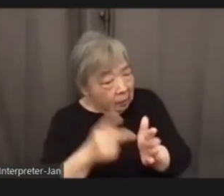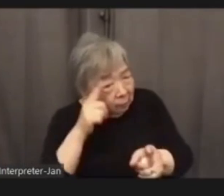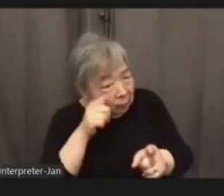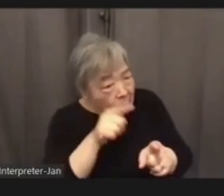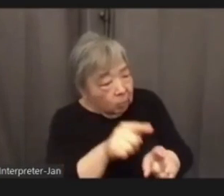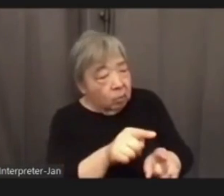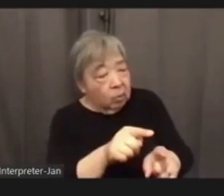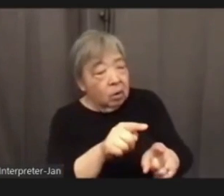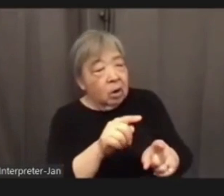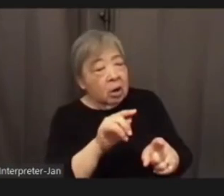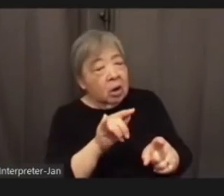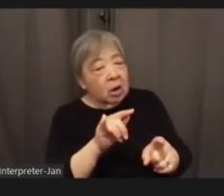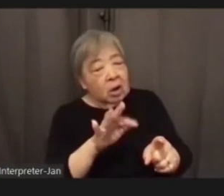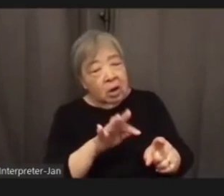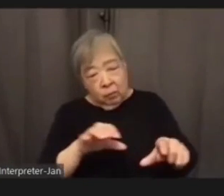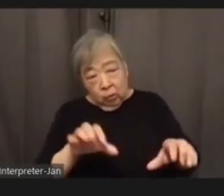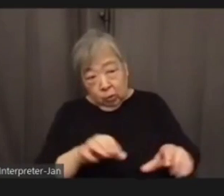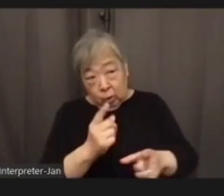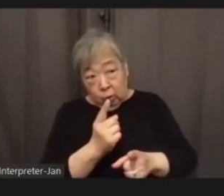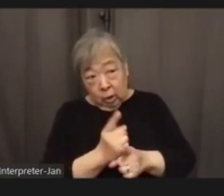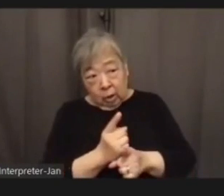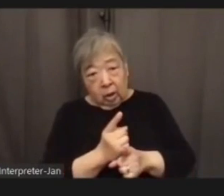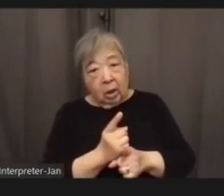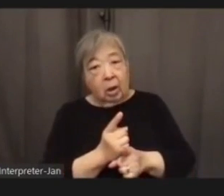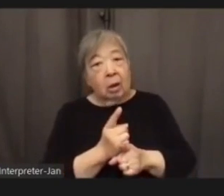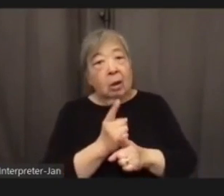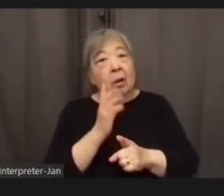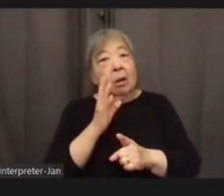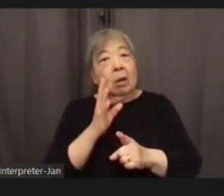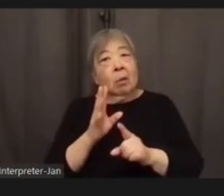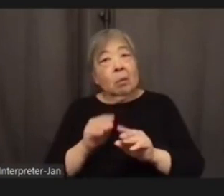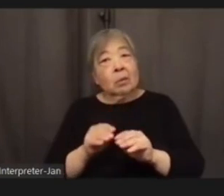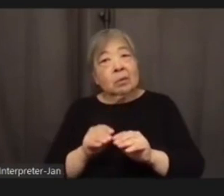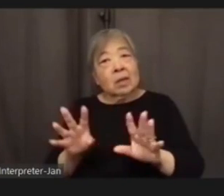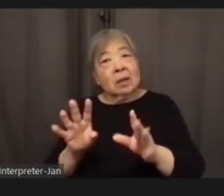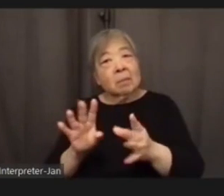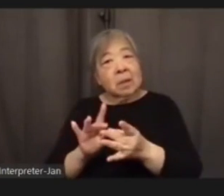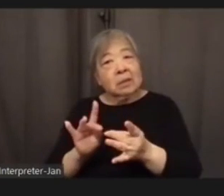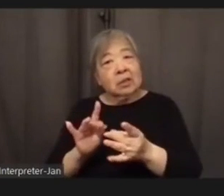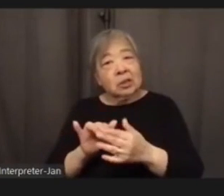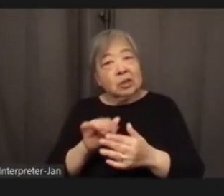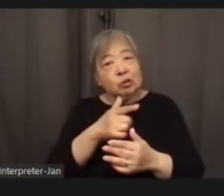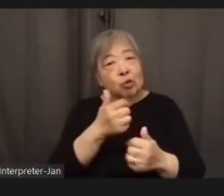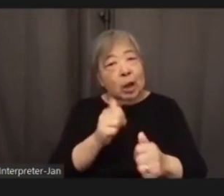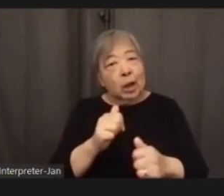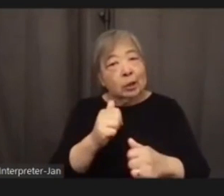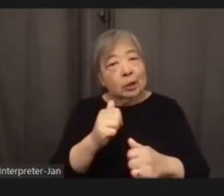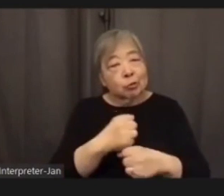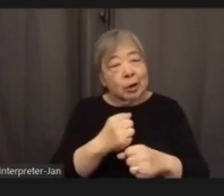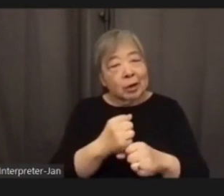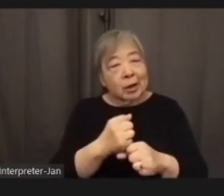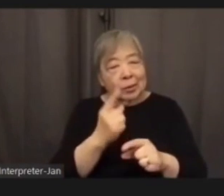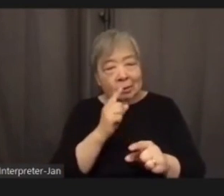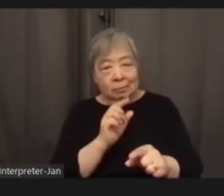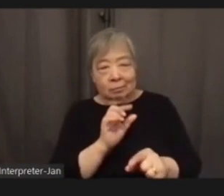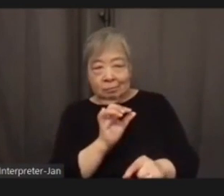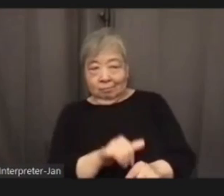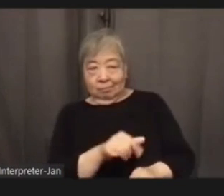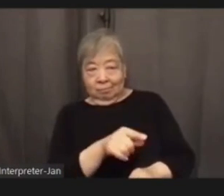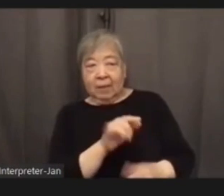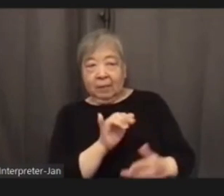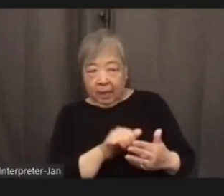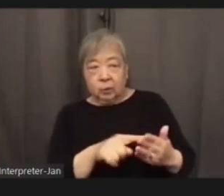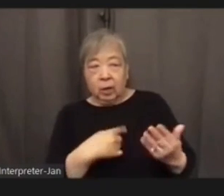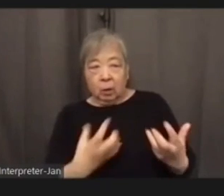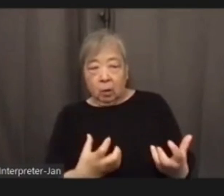correctly, will facilitate the message that she's trying to create. And I went, okay, this is it. This is what I want to do.